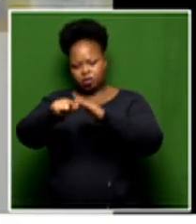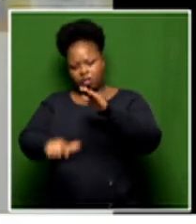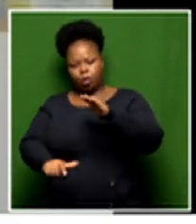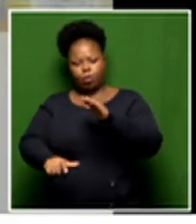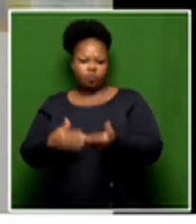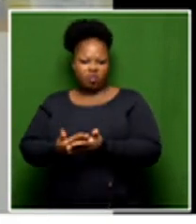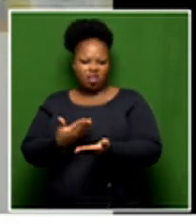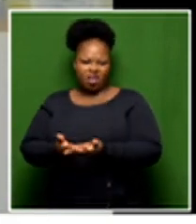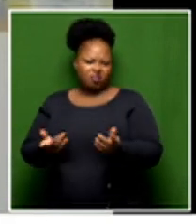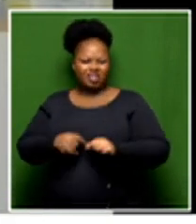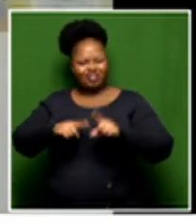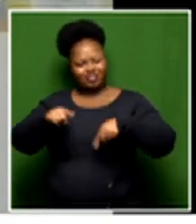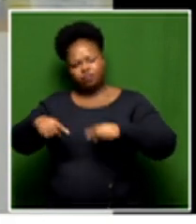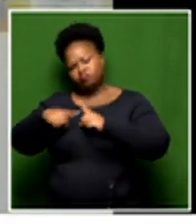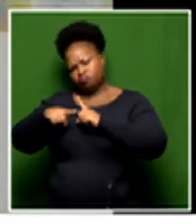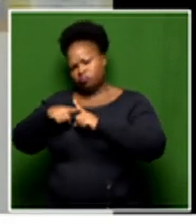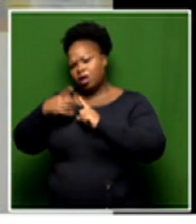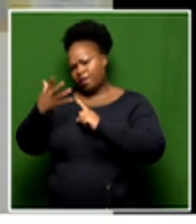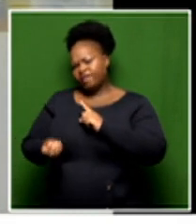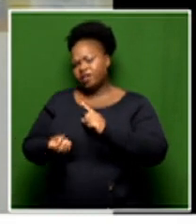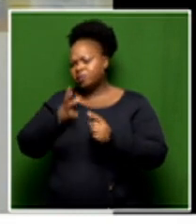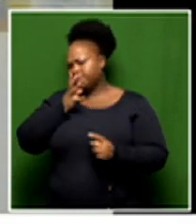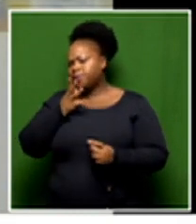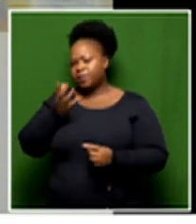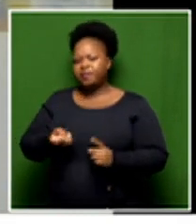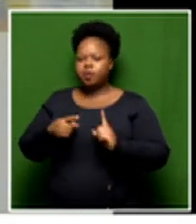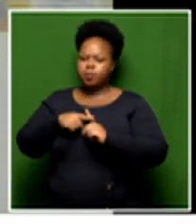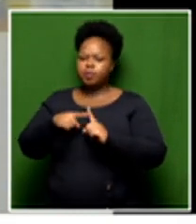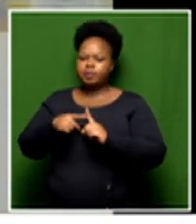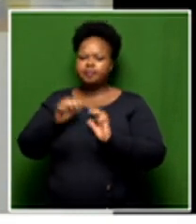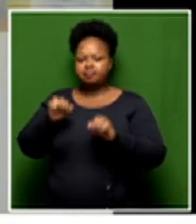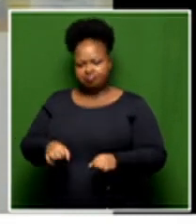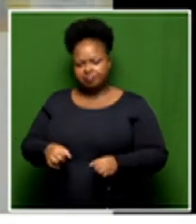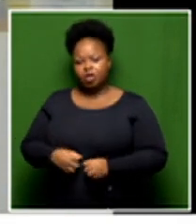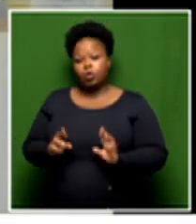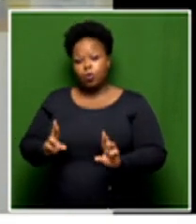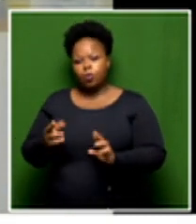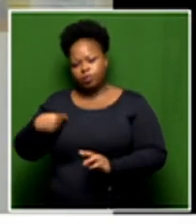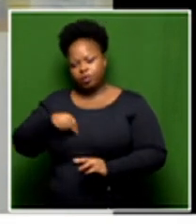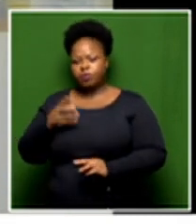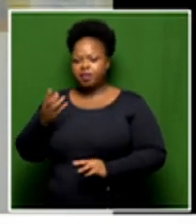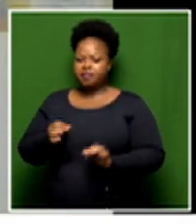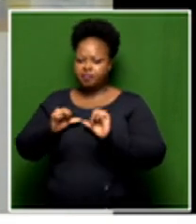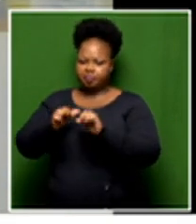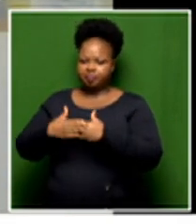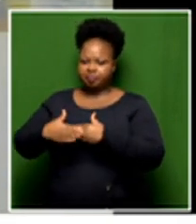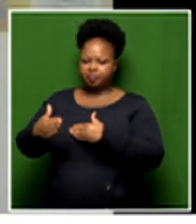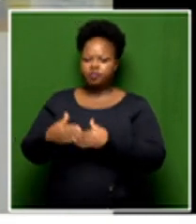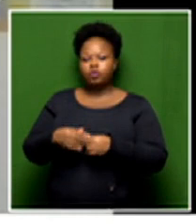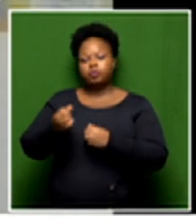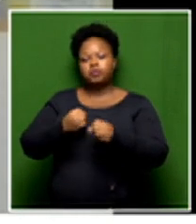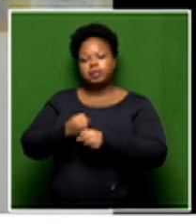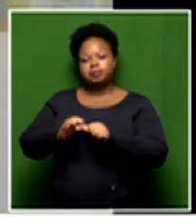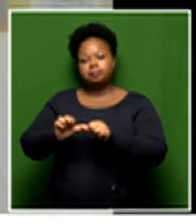so there's a lot of optimism. I think that's the bottom line. There's a lot of optimism and a lot of hope as we move forward over the next